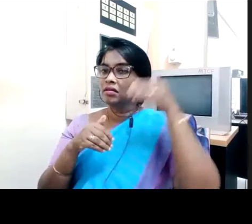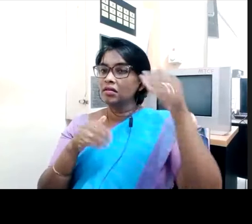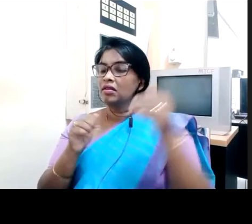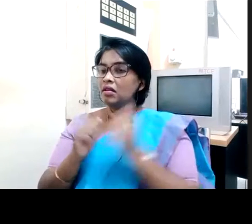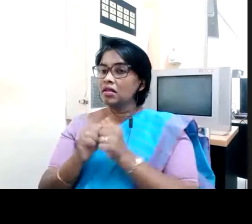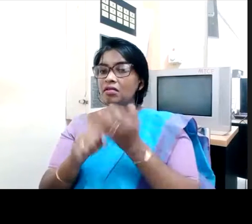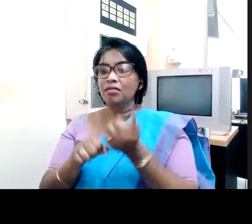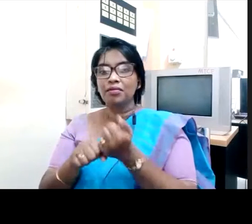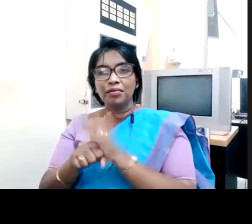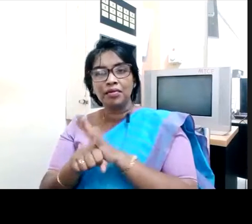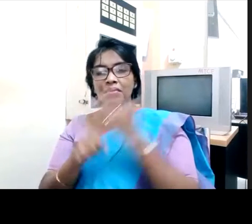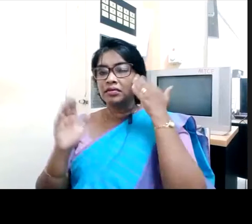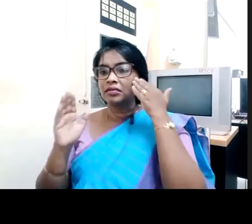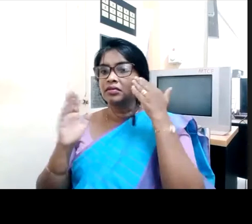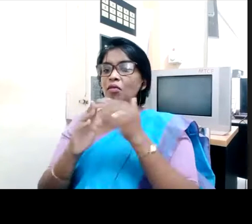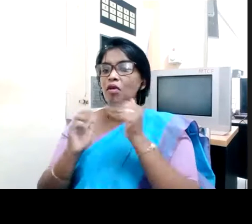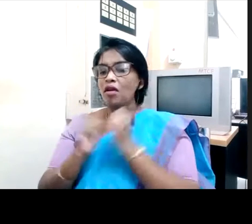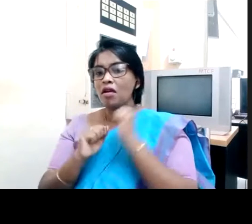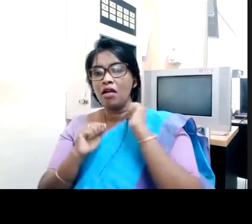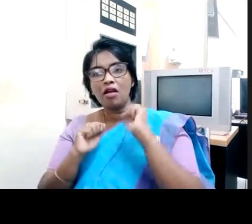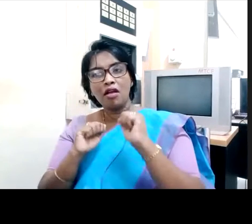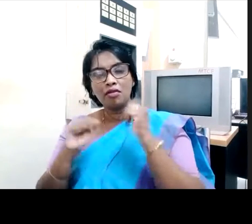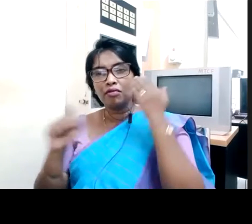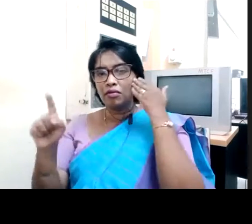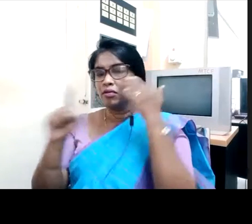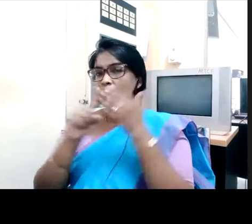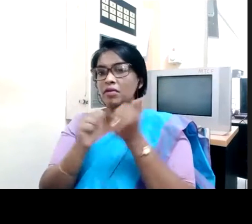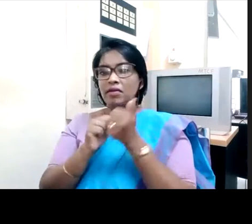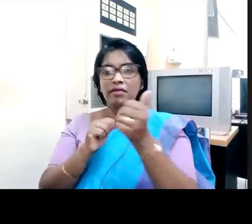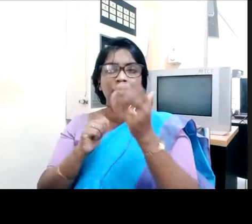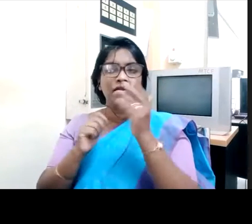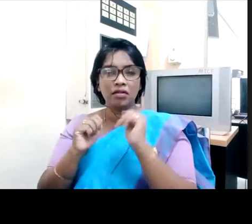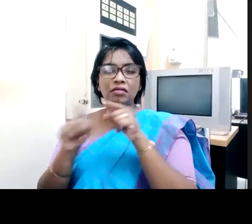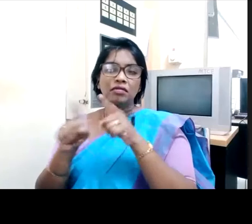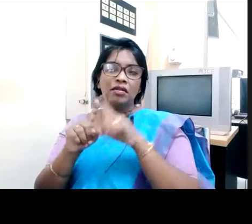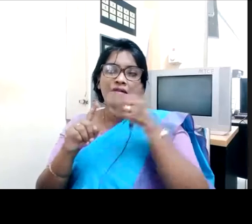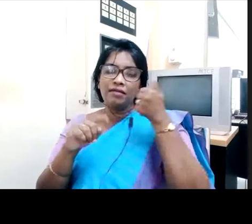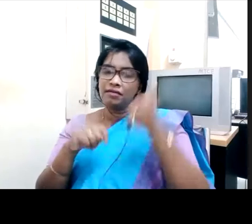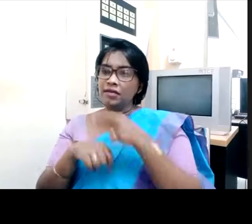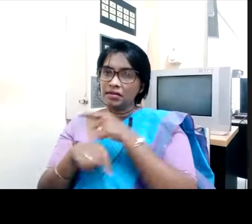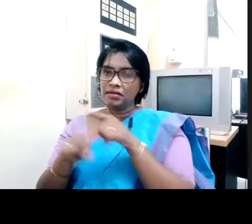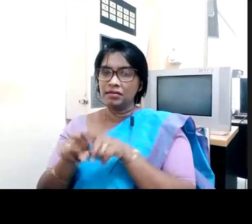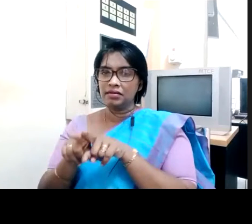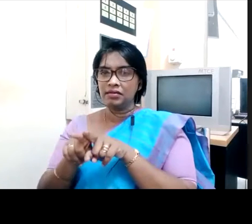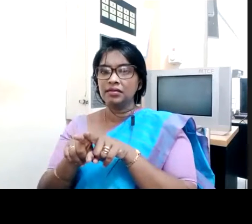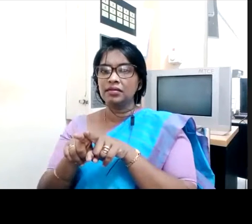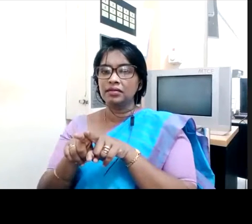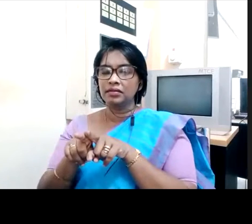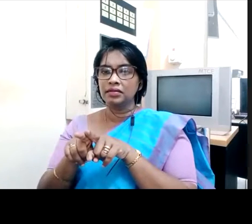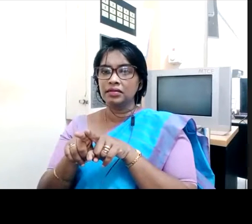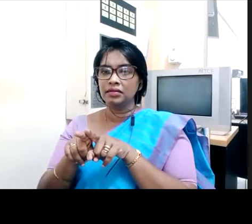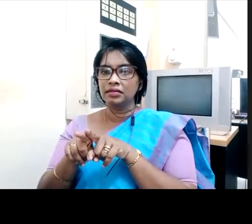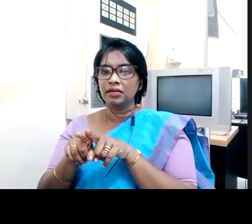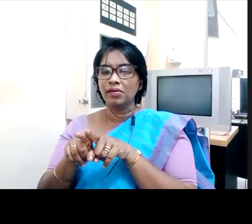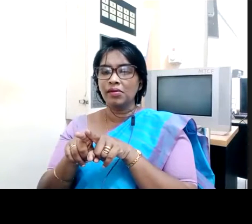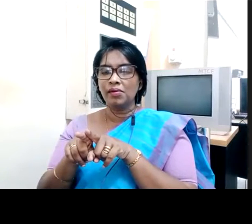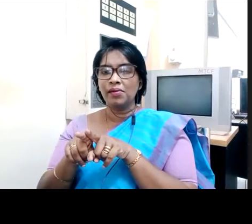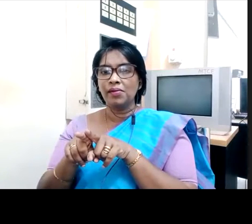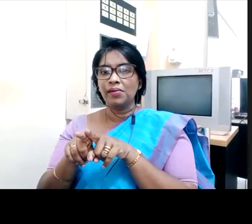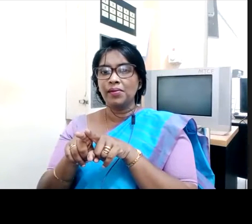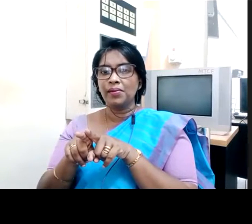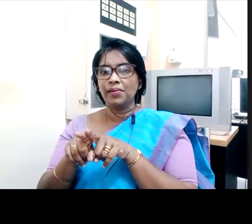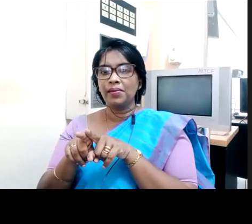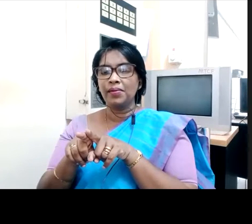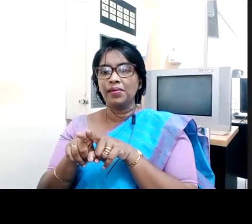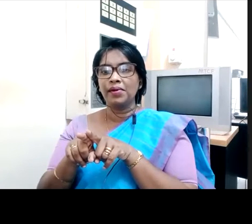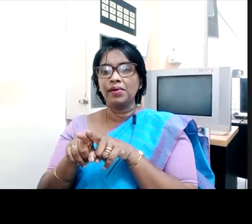there, we are going to miss this big time. And that's where the suffering will come for our organizations as a country and to the